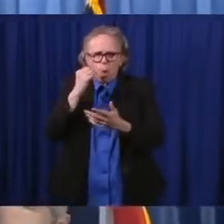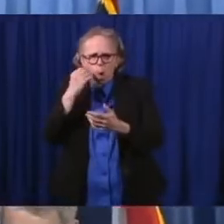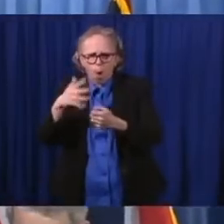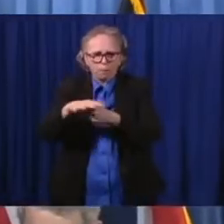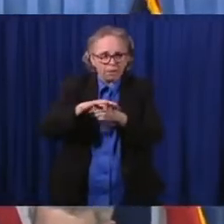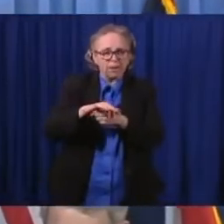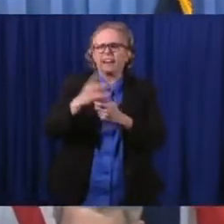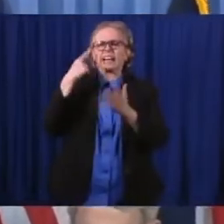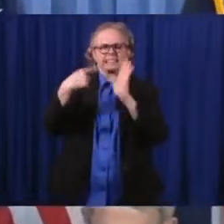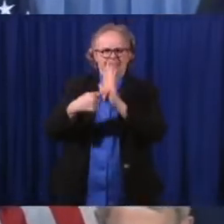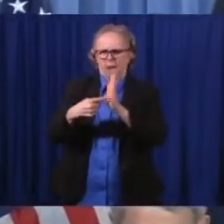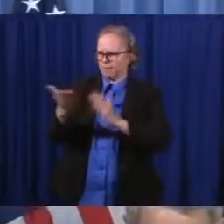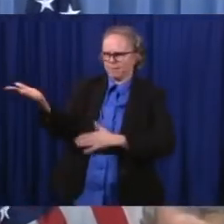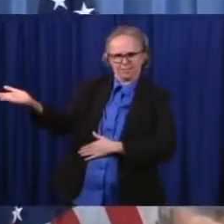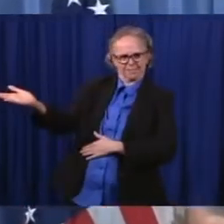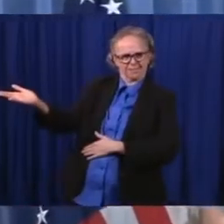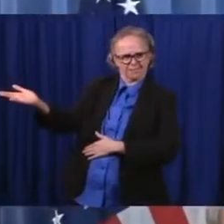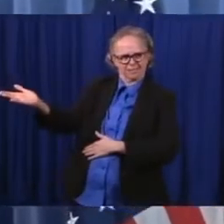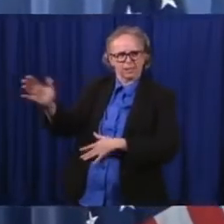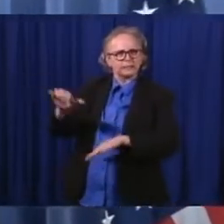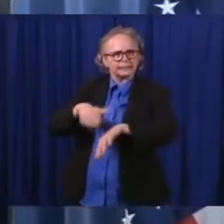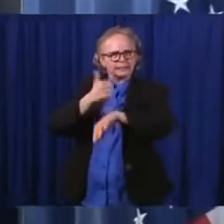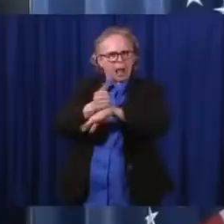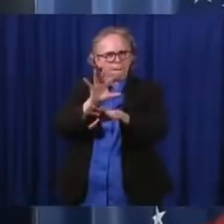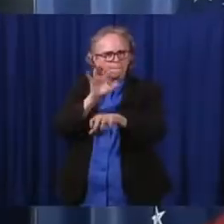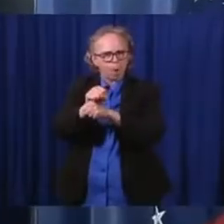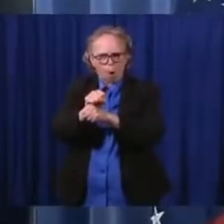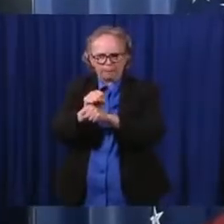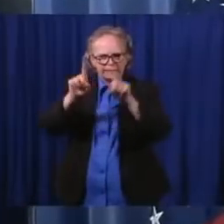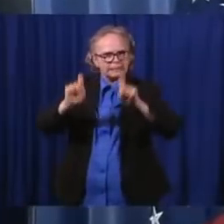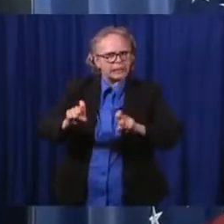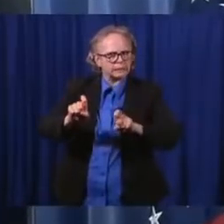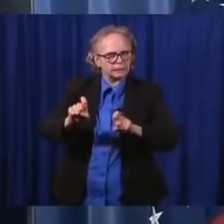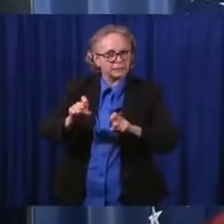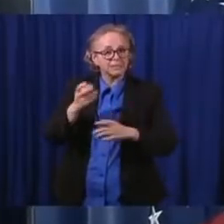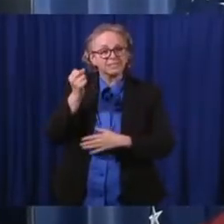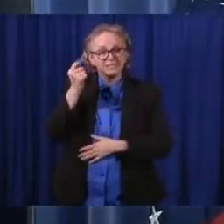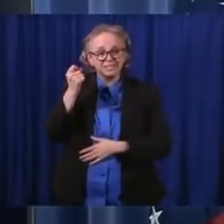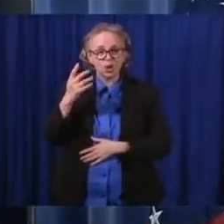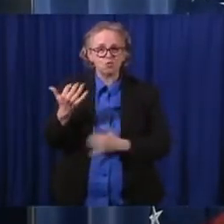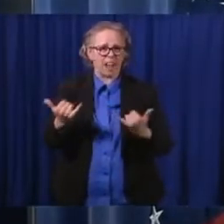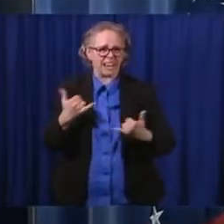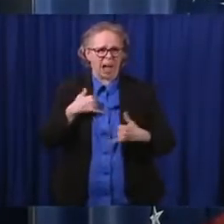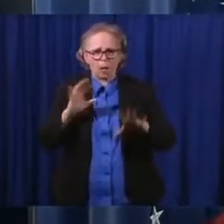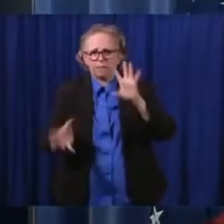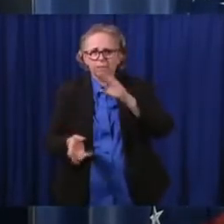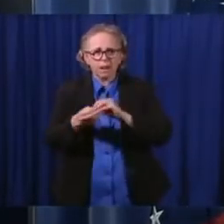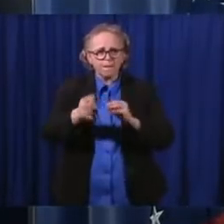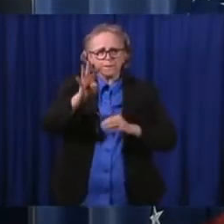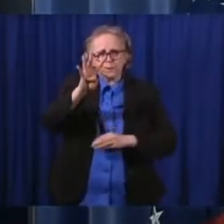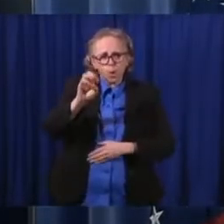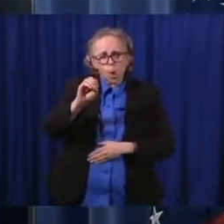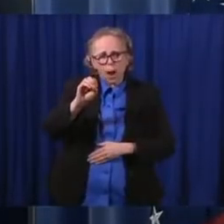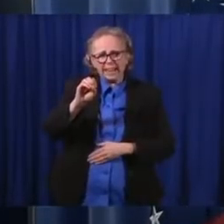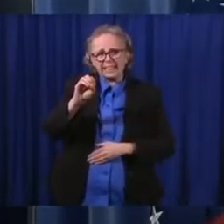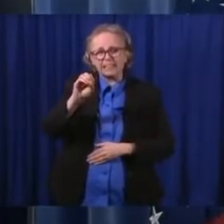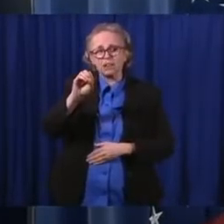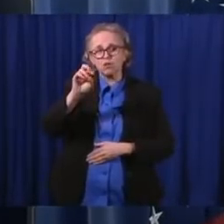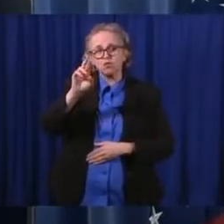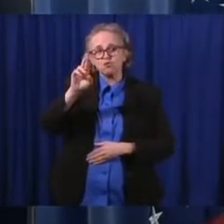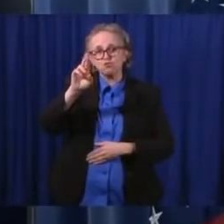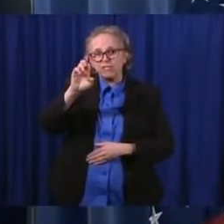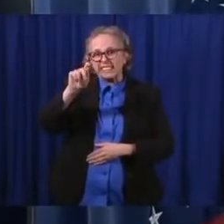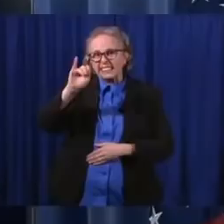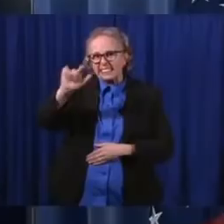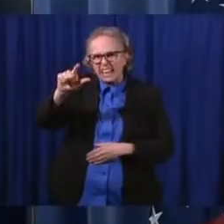schedule that test. Currently, there are more than 40 retail testing locations across Ohio, and we expect more of those